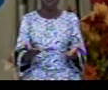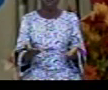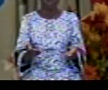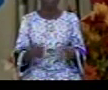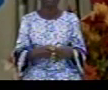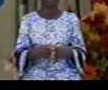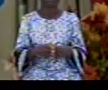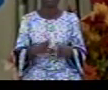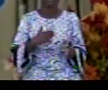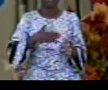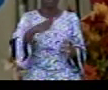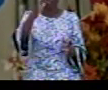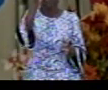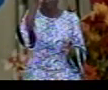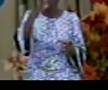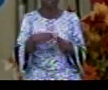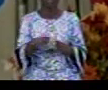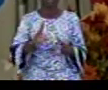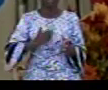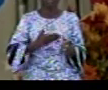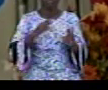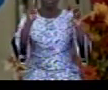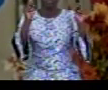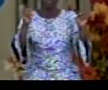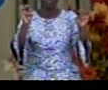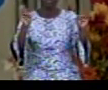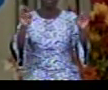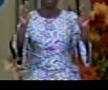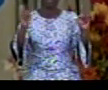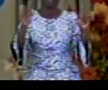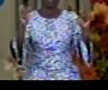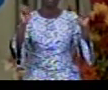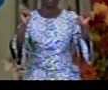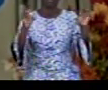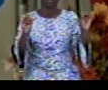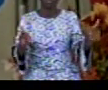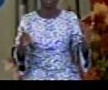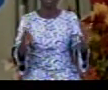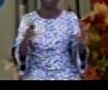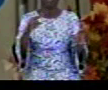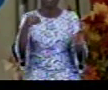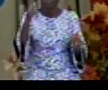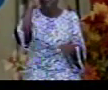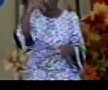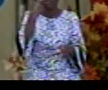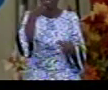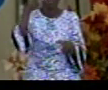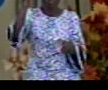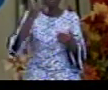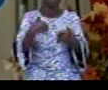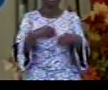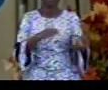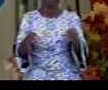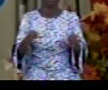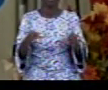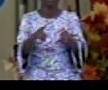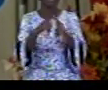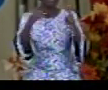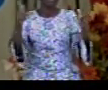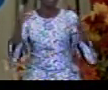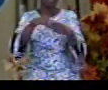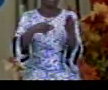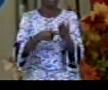my father, our mentor, a man who God has used mightily in this state to